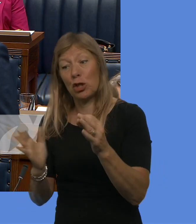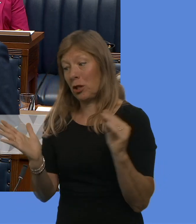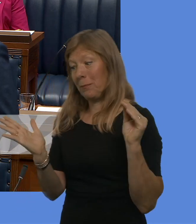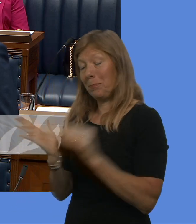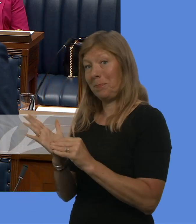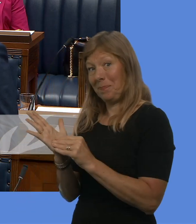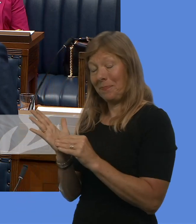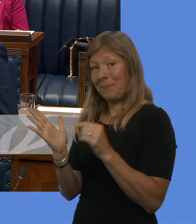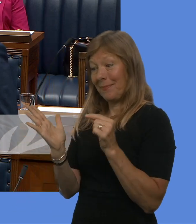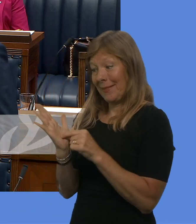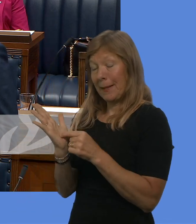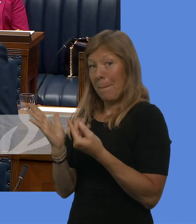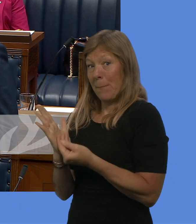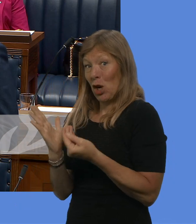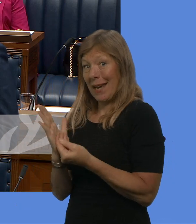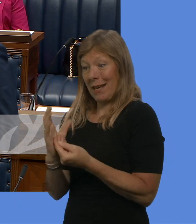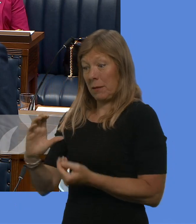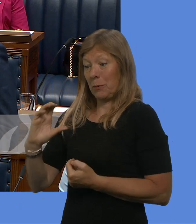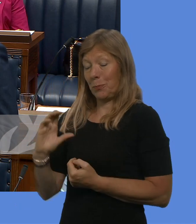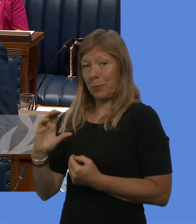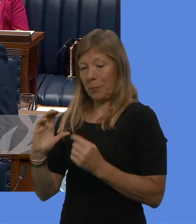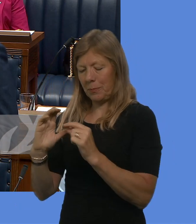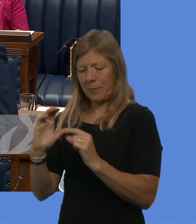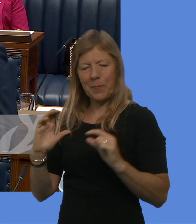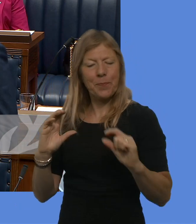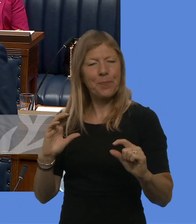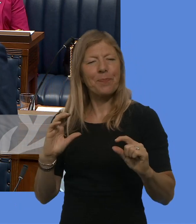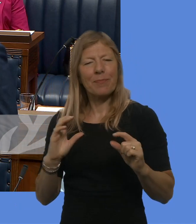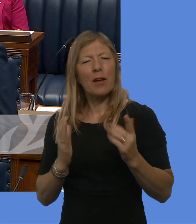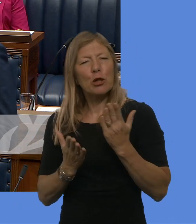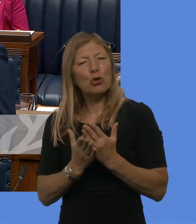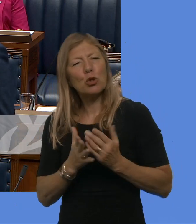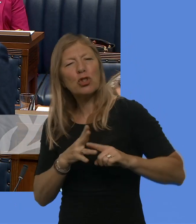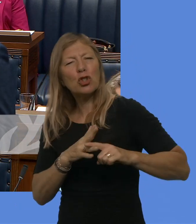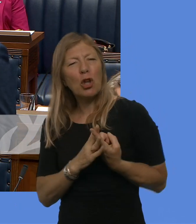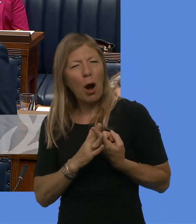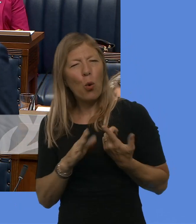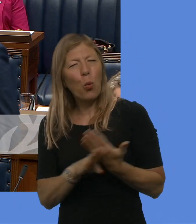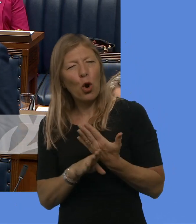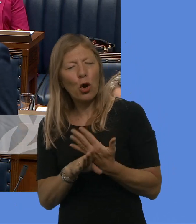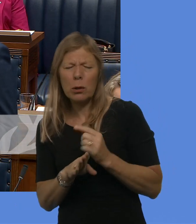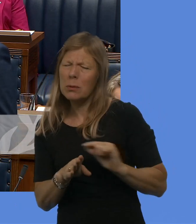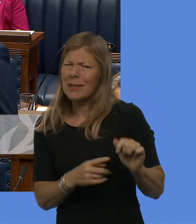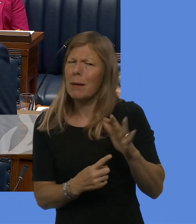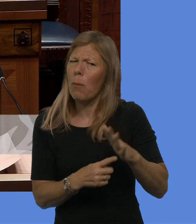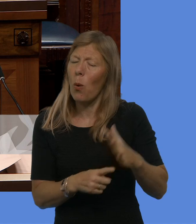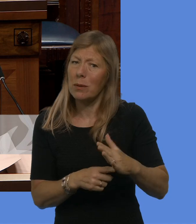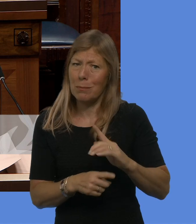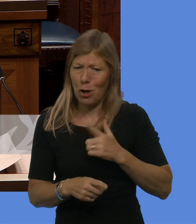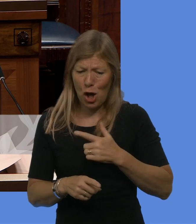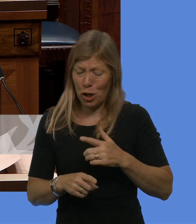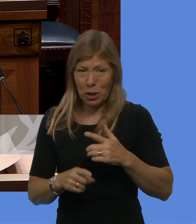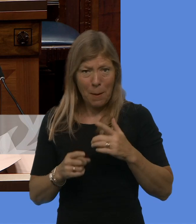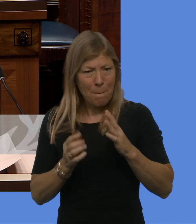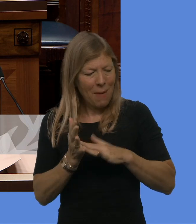to stabilise the Sure Start provision, which provides really important work even before birth and then in those pre-nursery